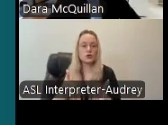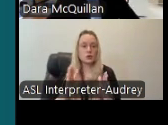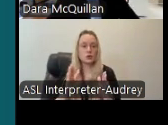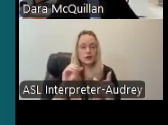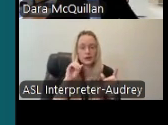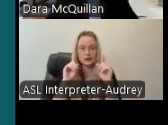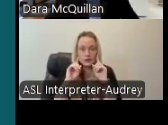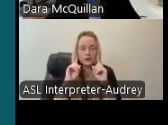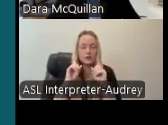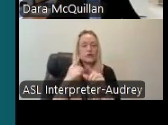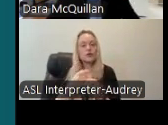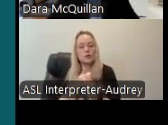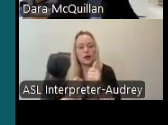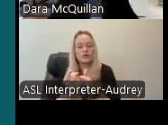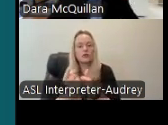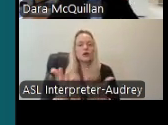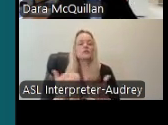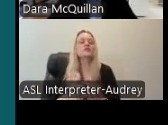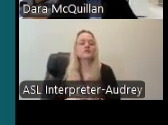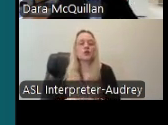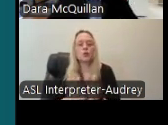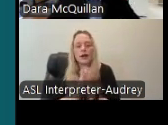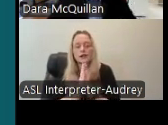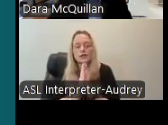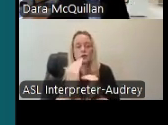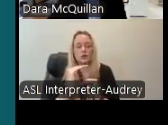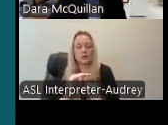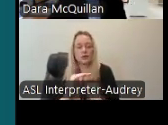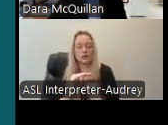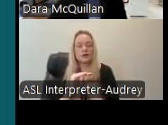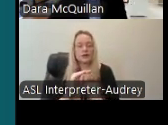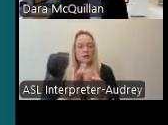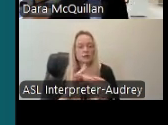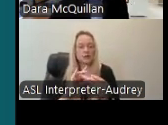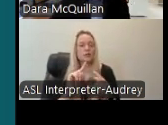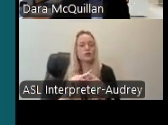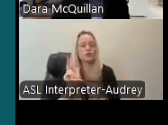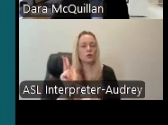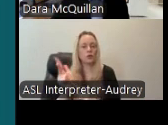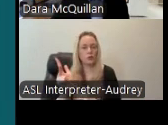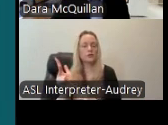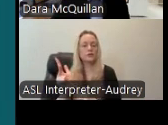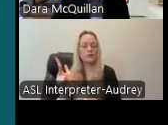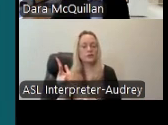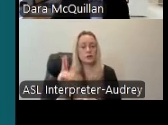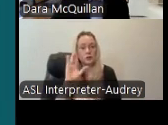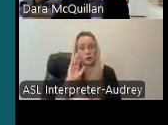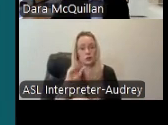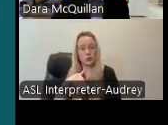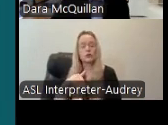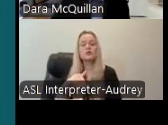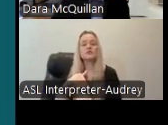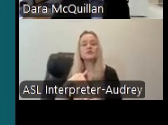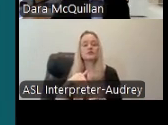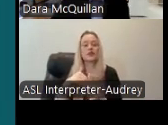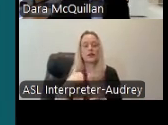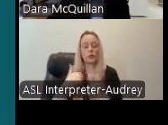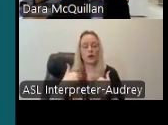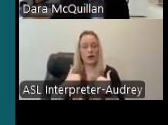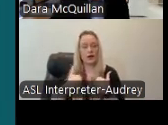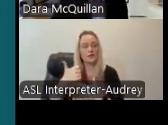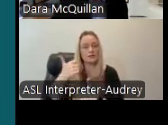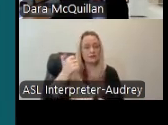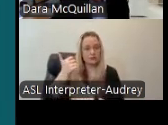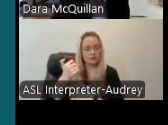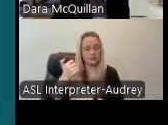speak, we ask you to please limit your remarks to 3 minutes. You will note a 3-minute countdown clock will